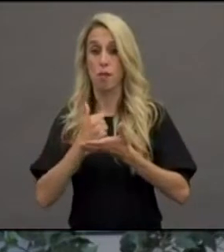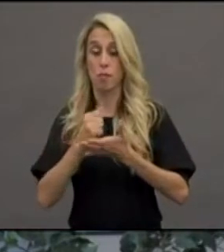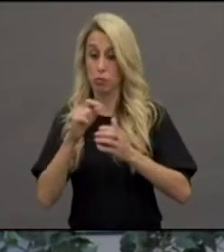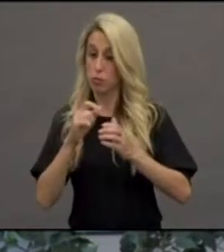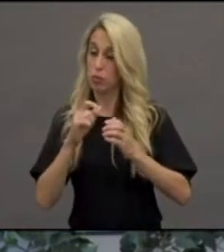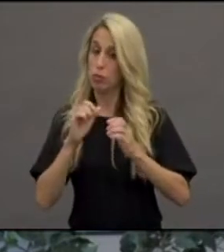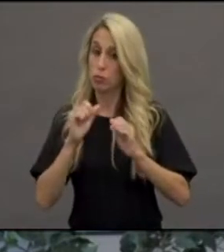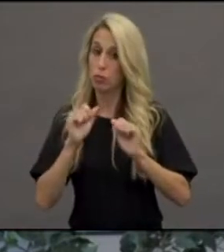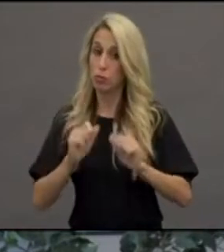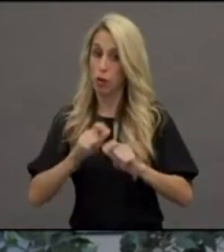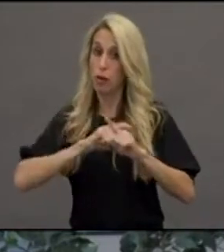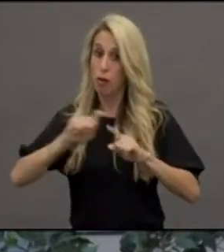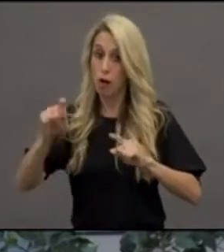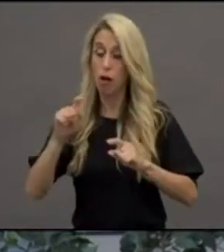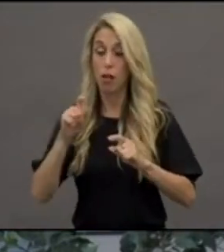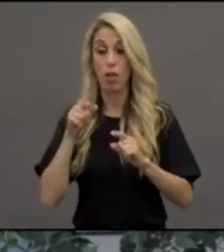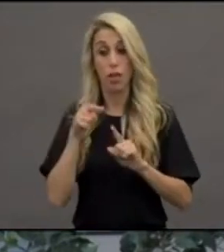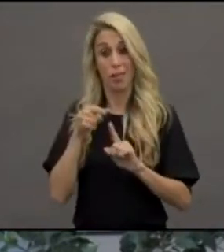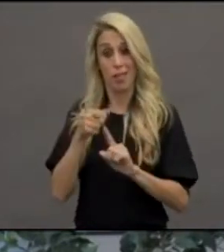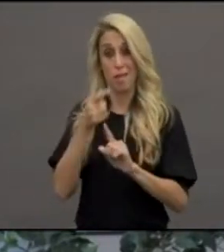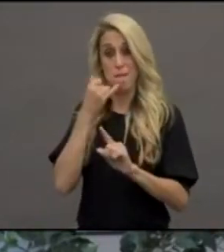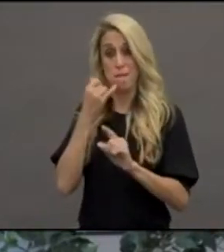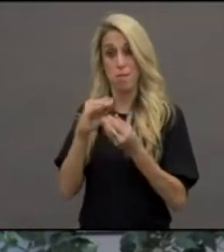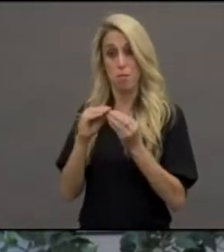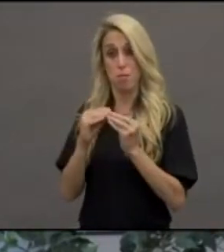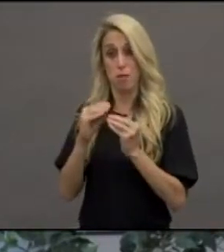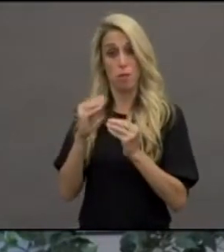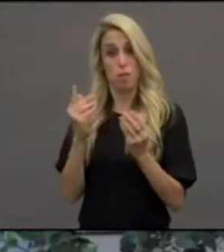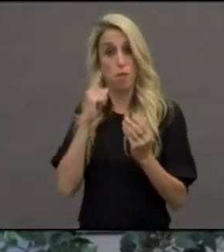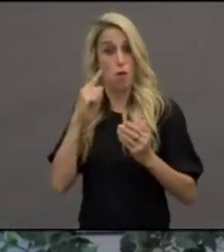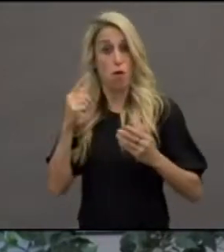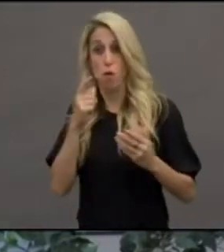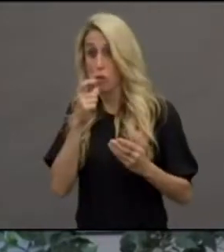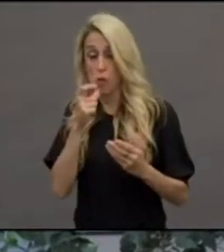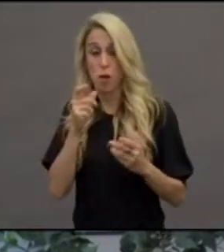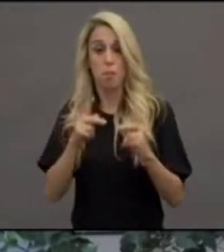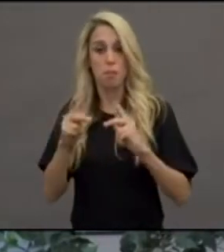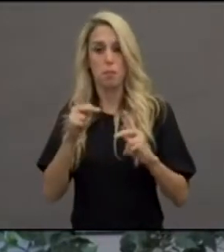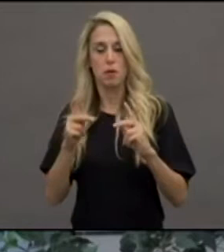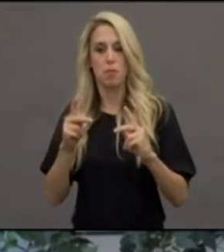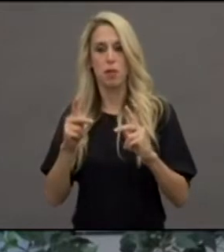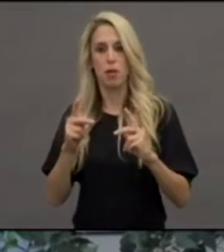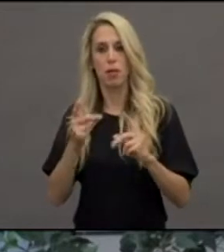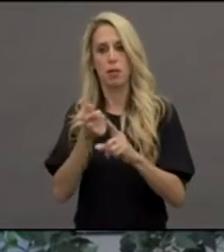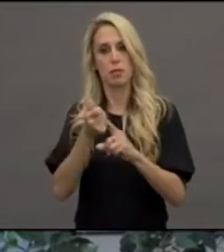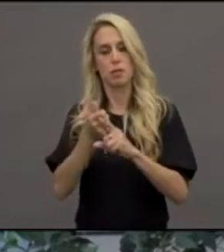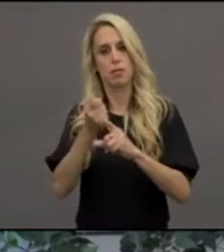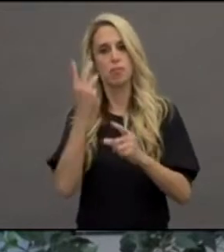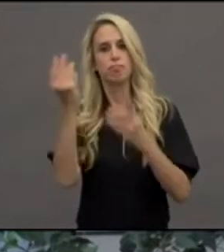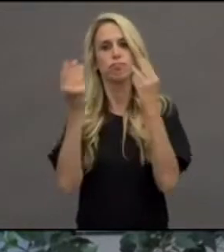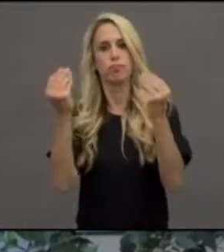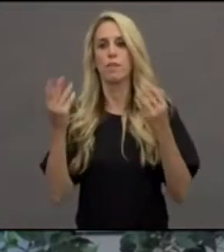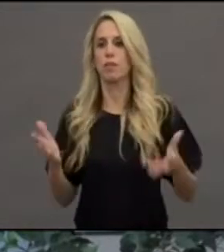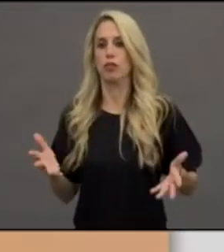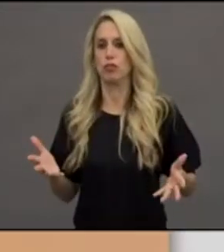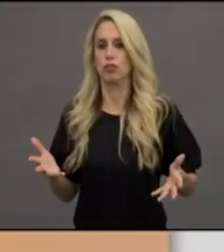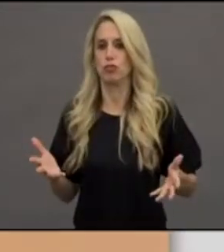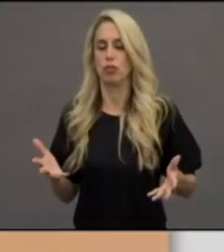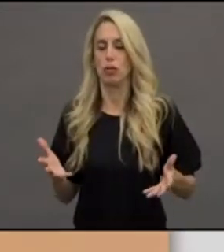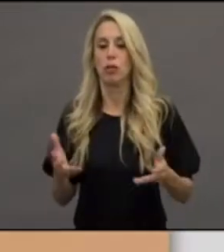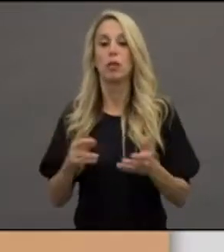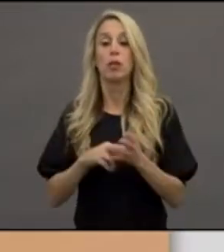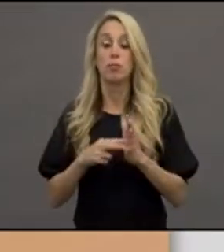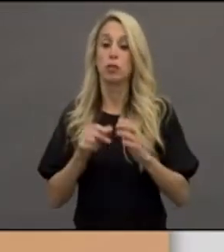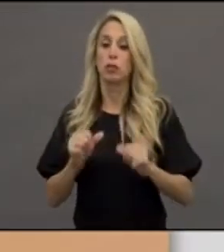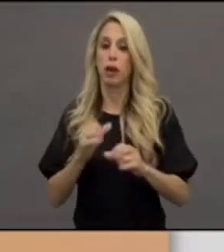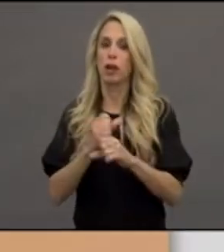can call. Now, this hotline is for people who have been evacuated already. So you